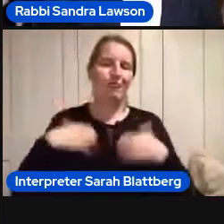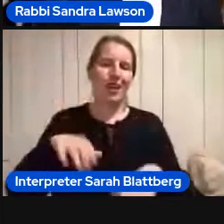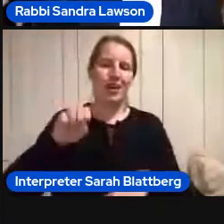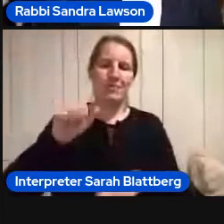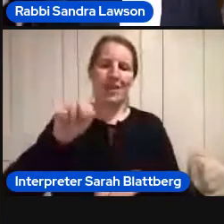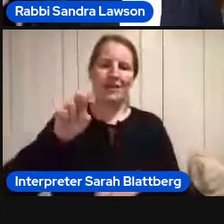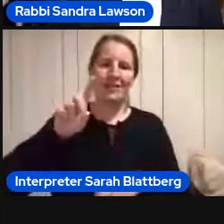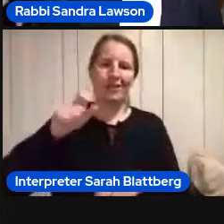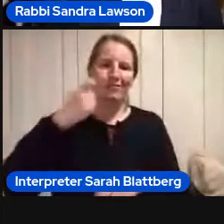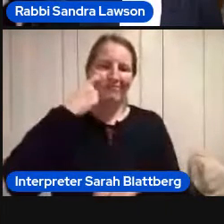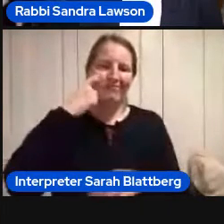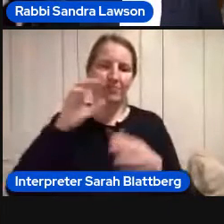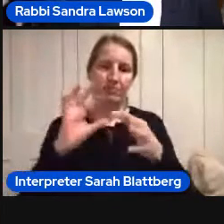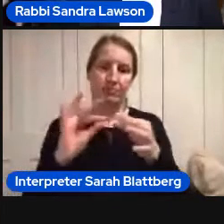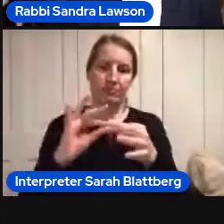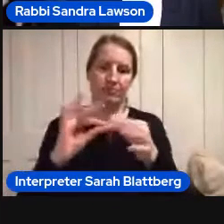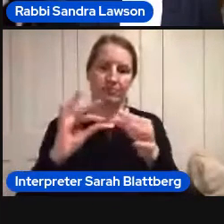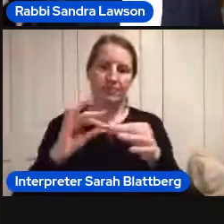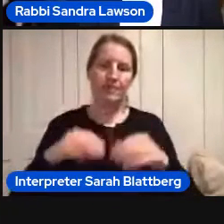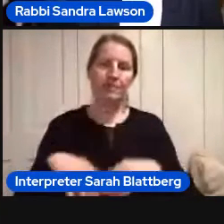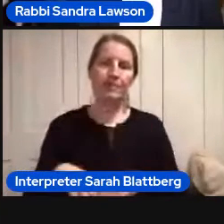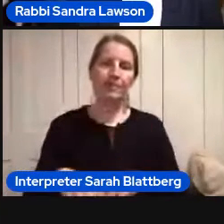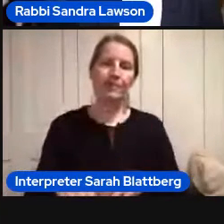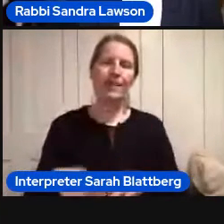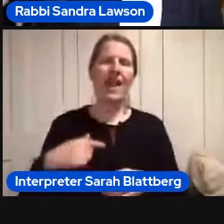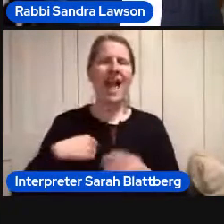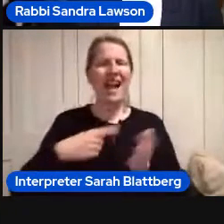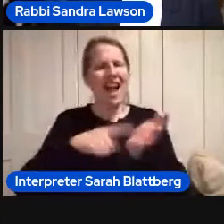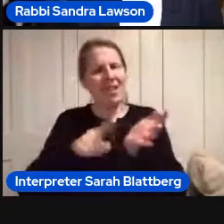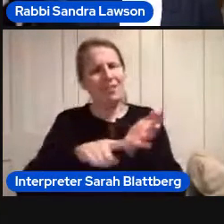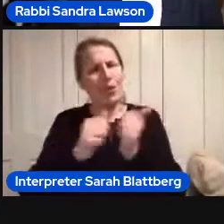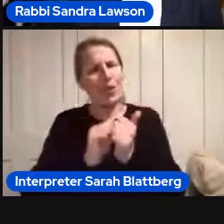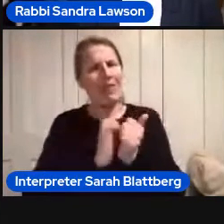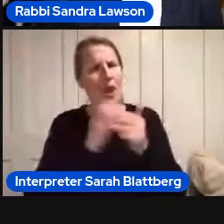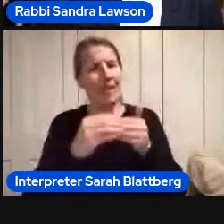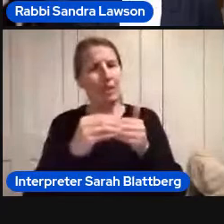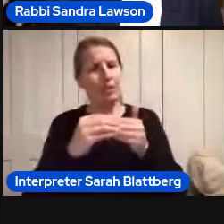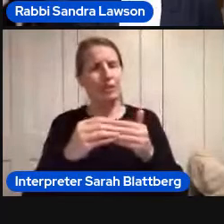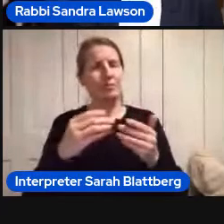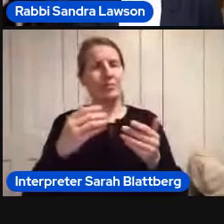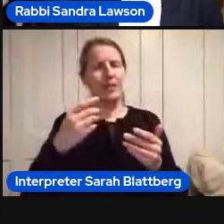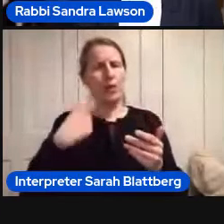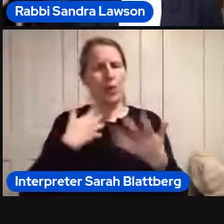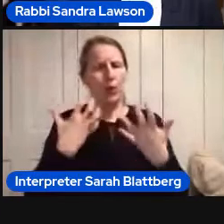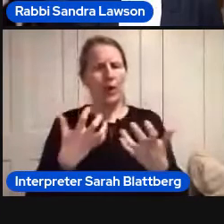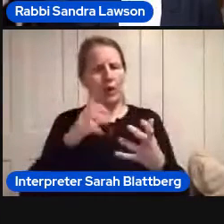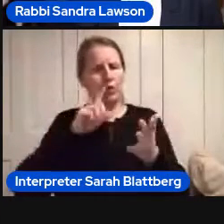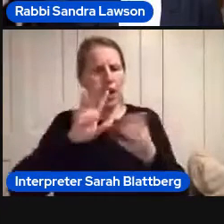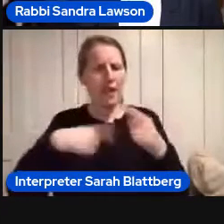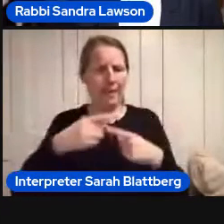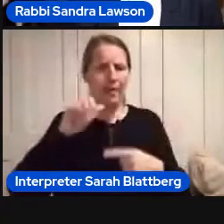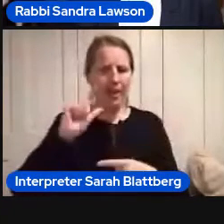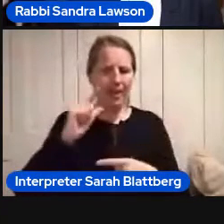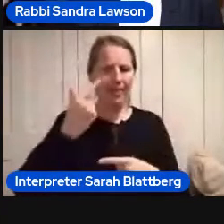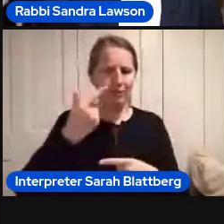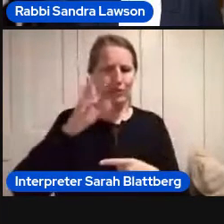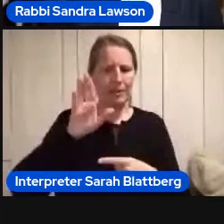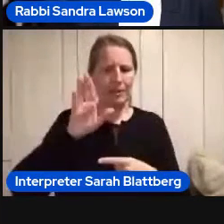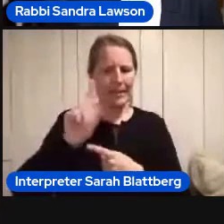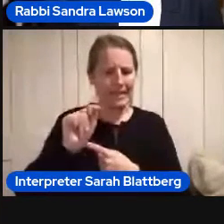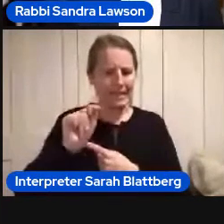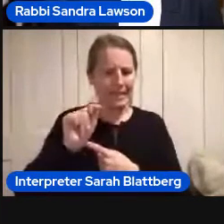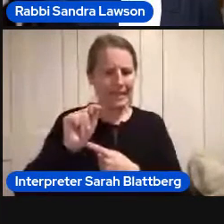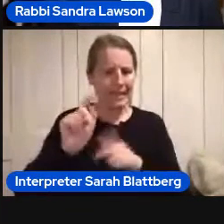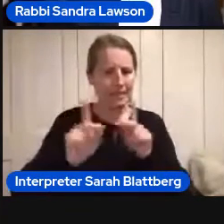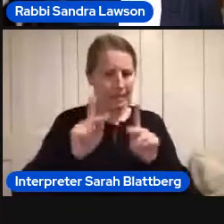mentioned. And I explored with the leadership of our congregation whether our insistence for dignity and equity for